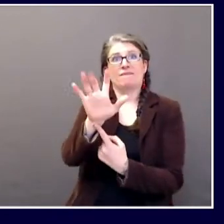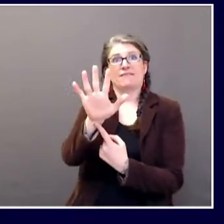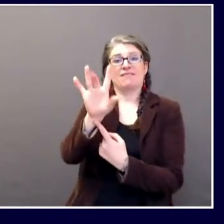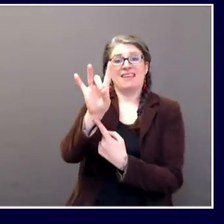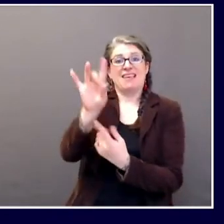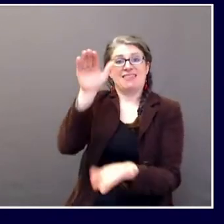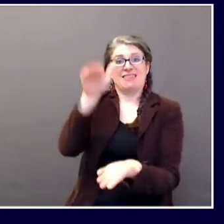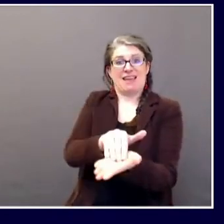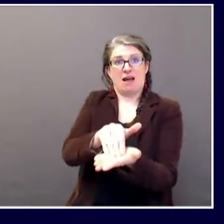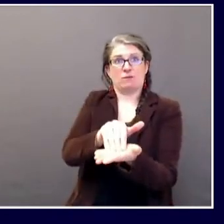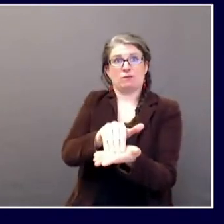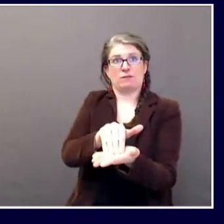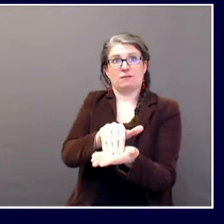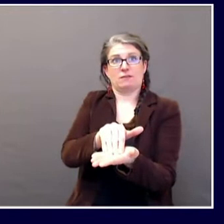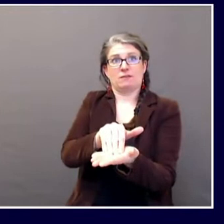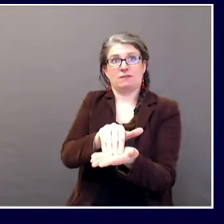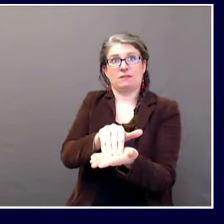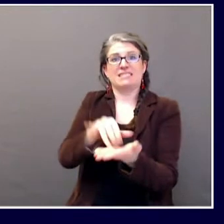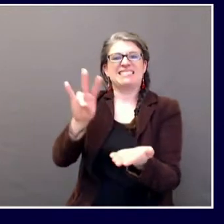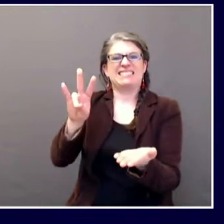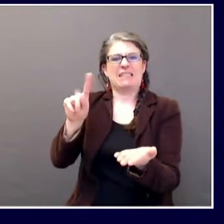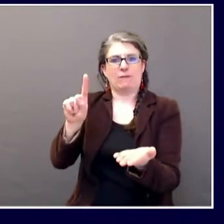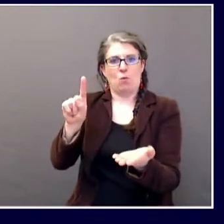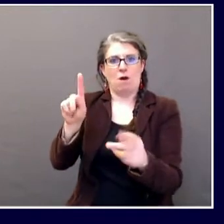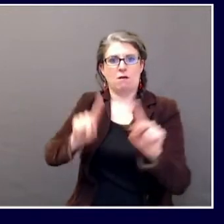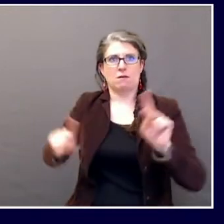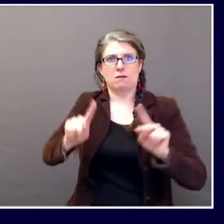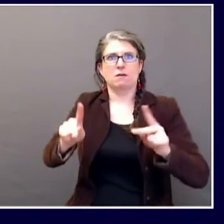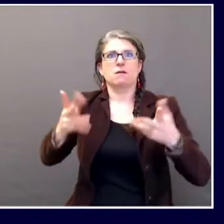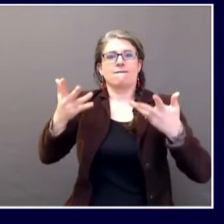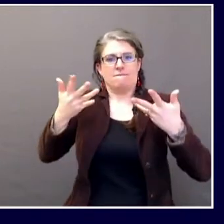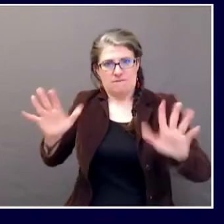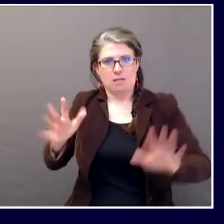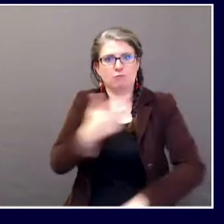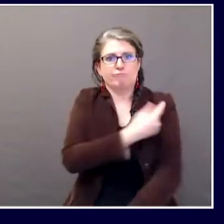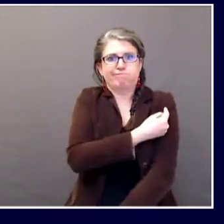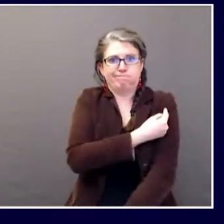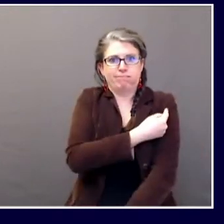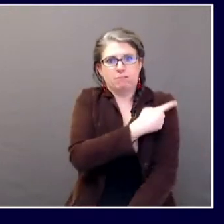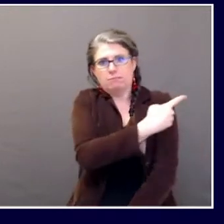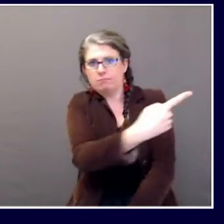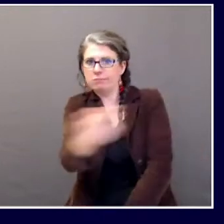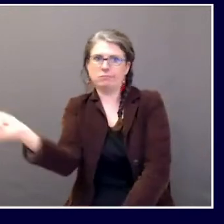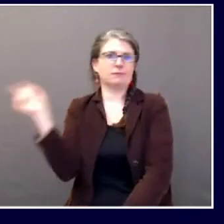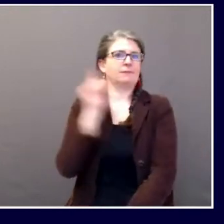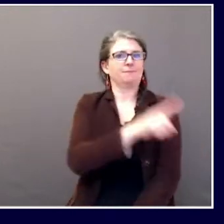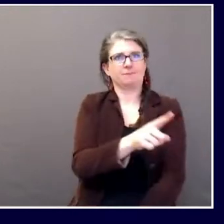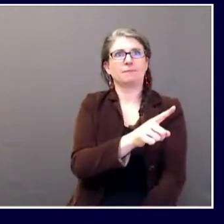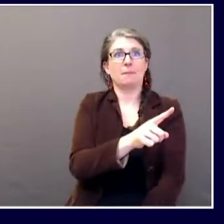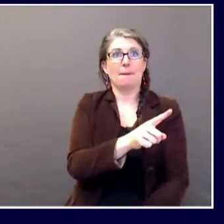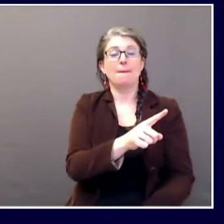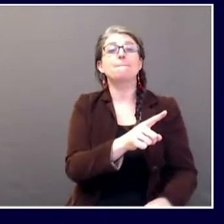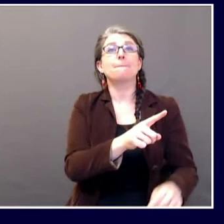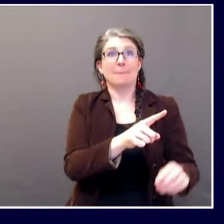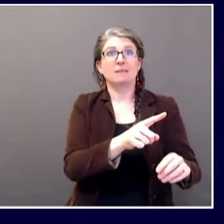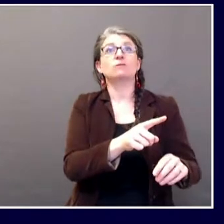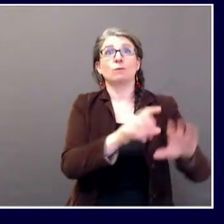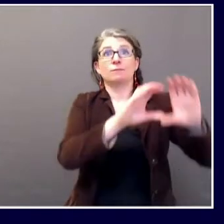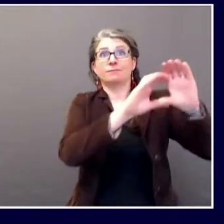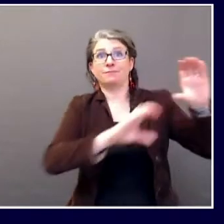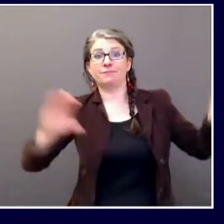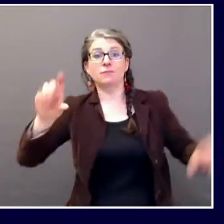158,071 total shots in arms for all COVID-19 vaccines. Of those,